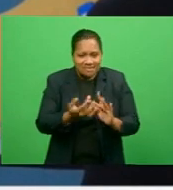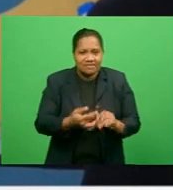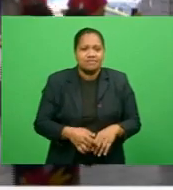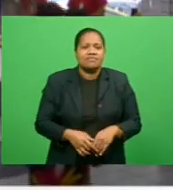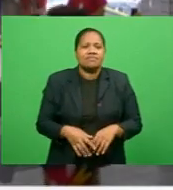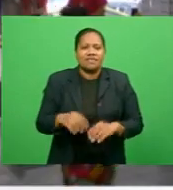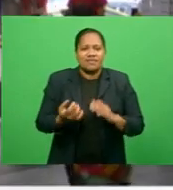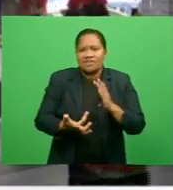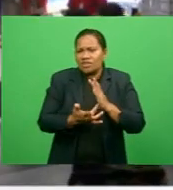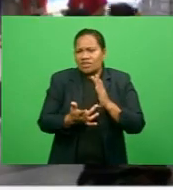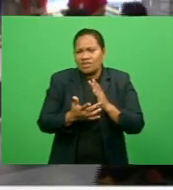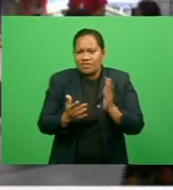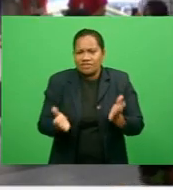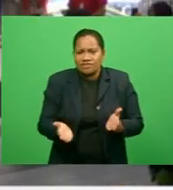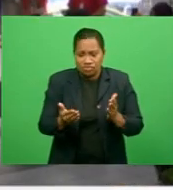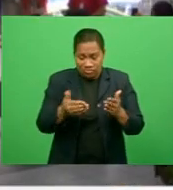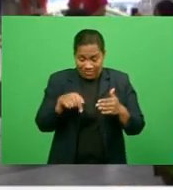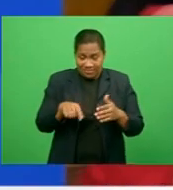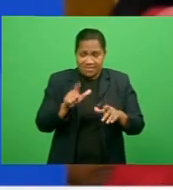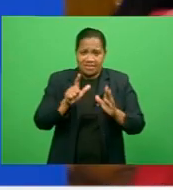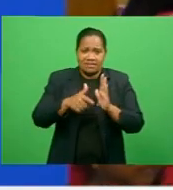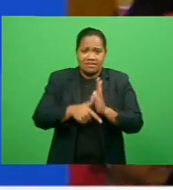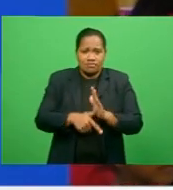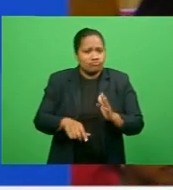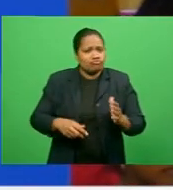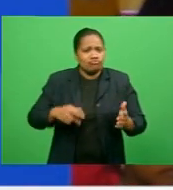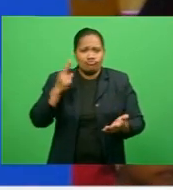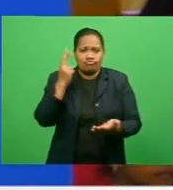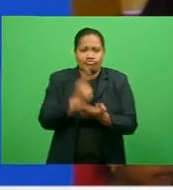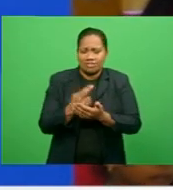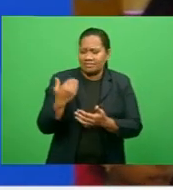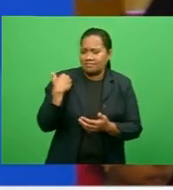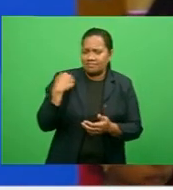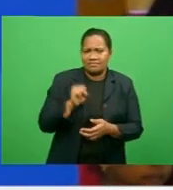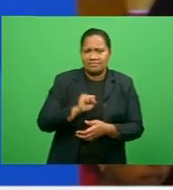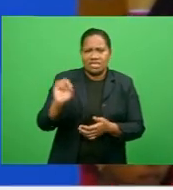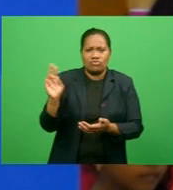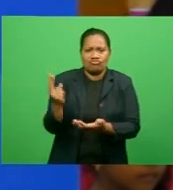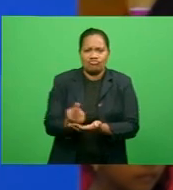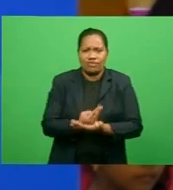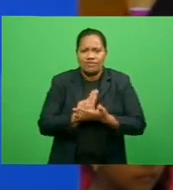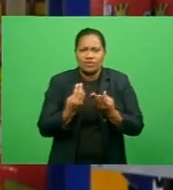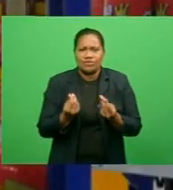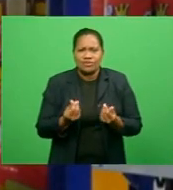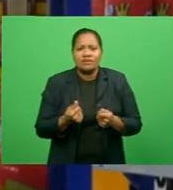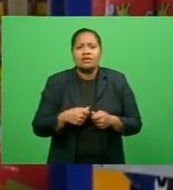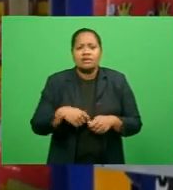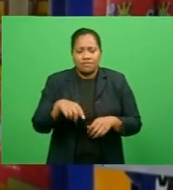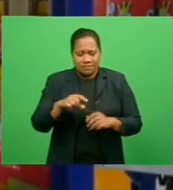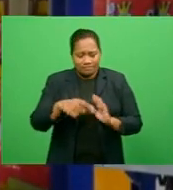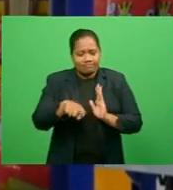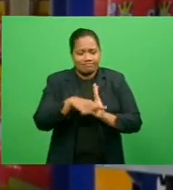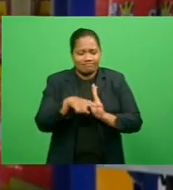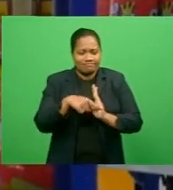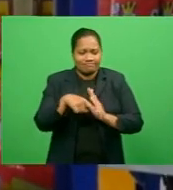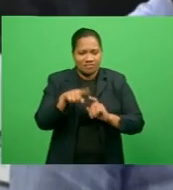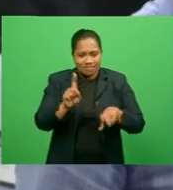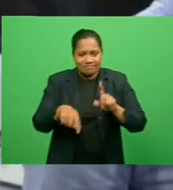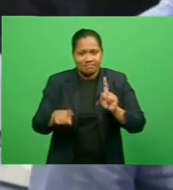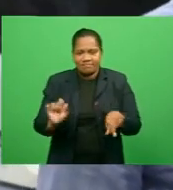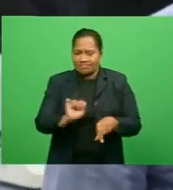technological innovation during this time has greatly affected their revenue, but they remain positive in diversifying their